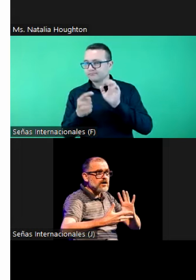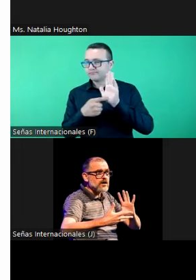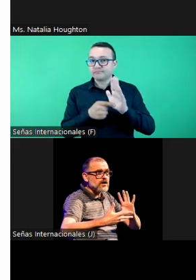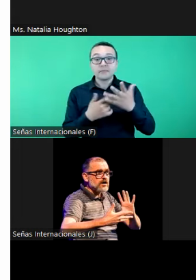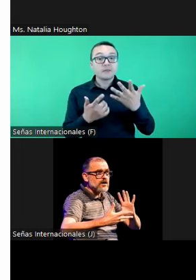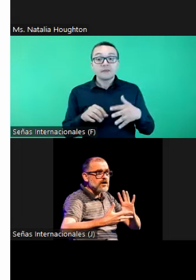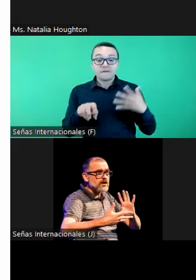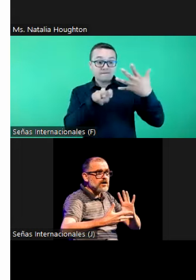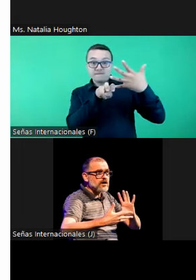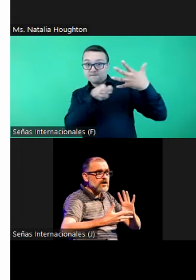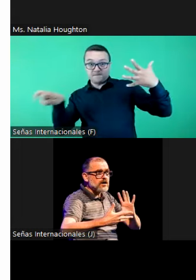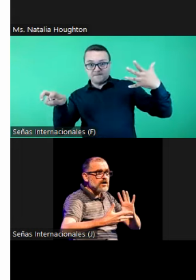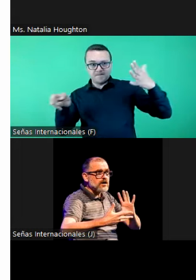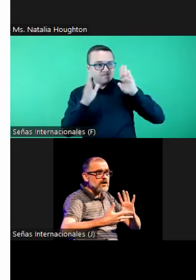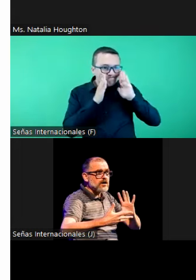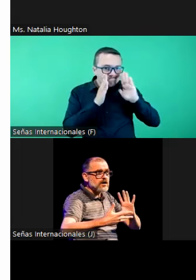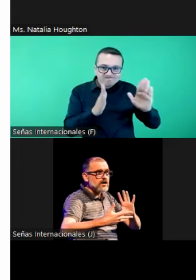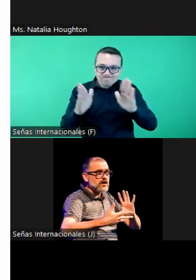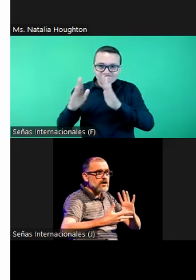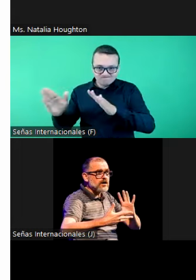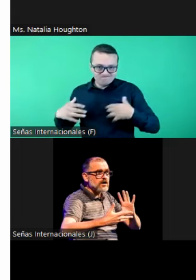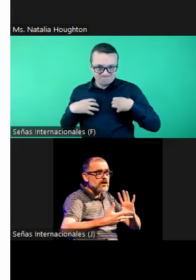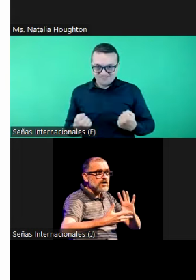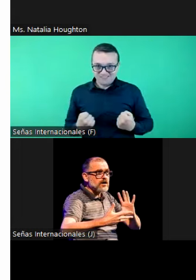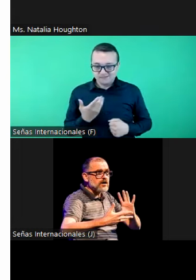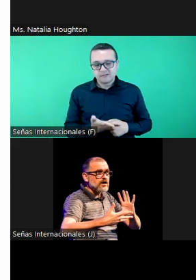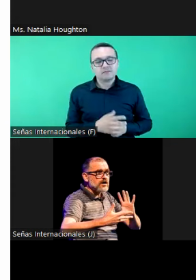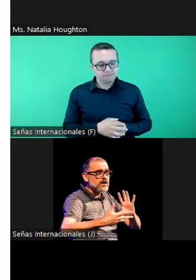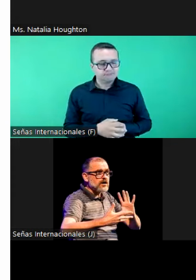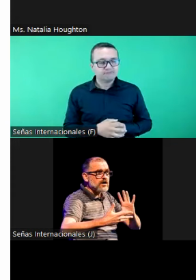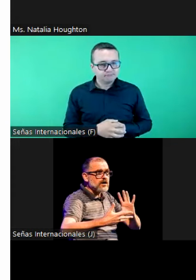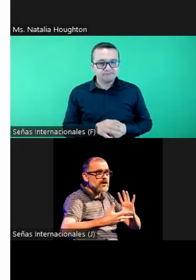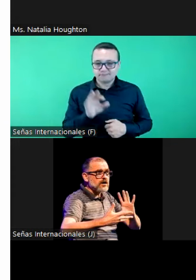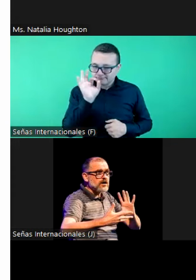role of primary healthcare and